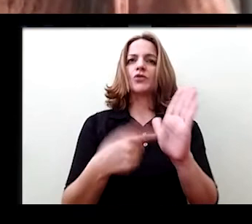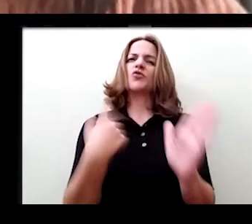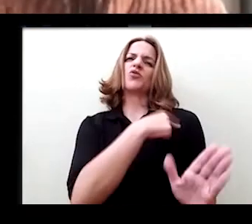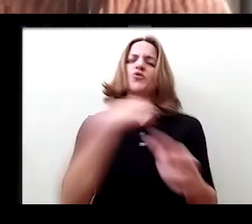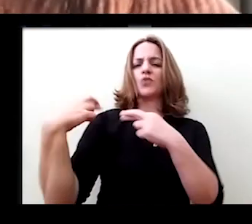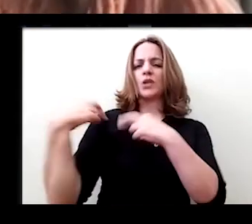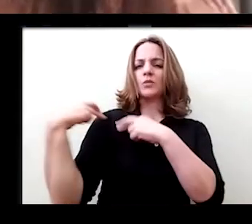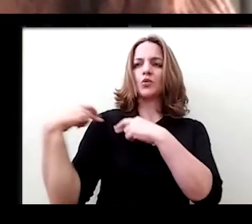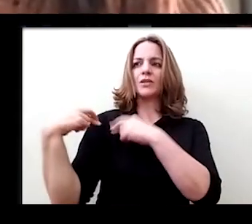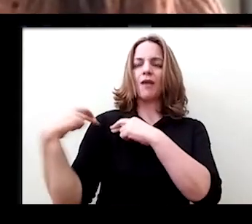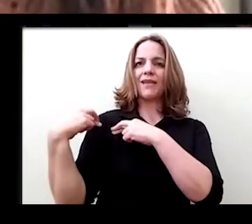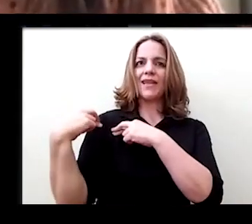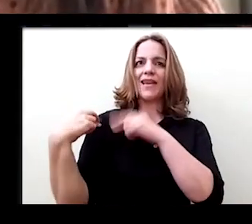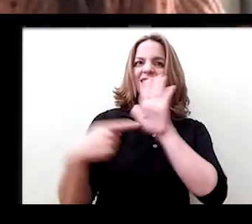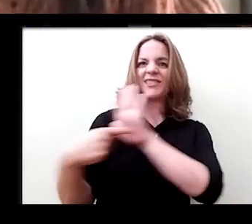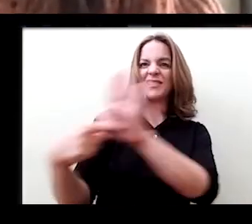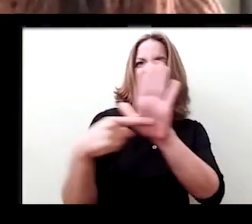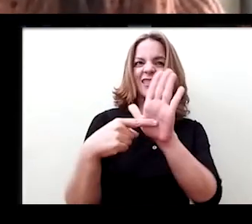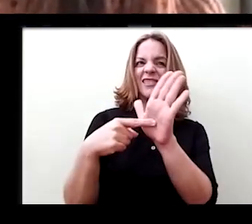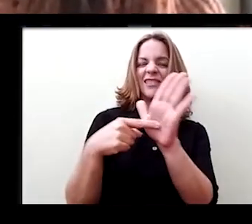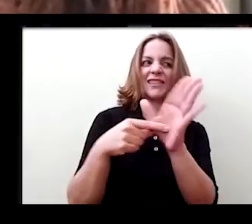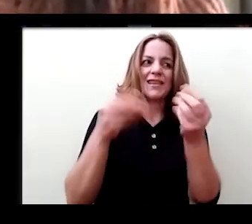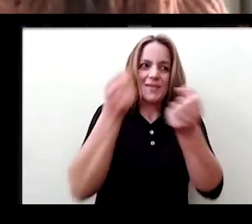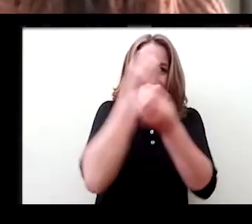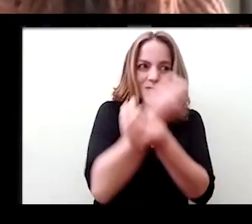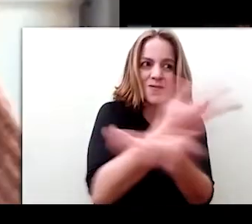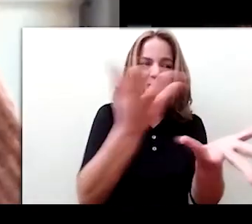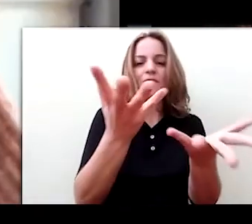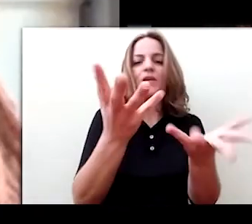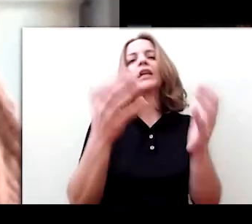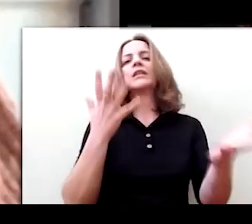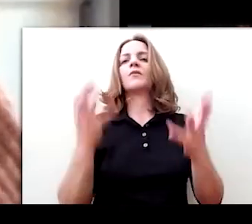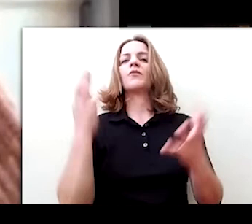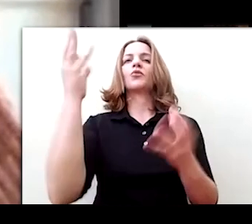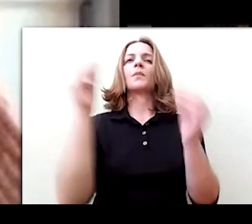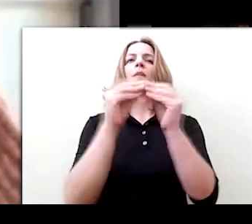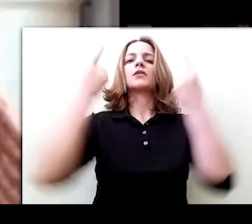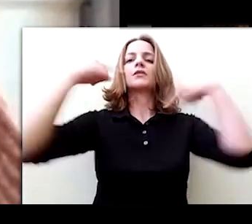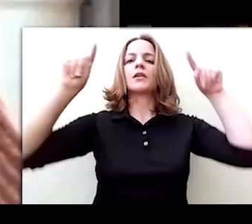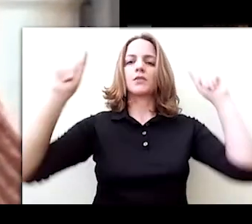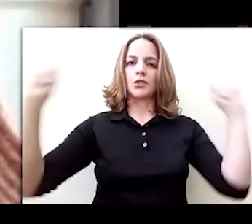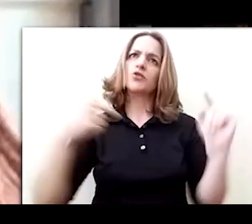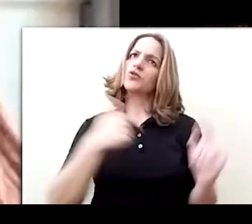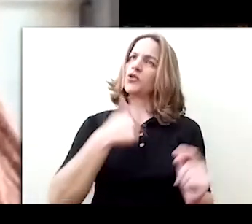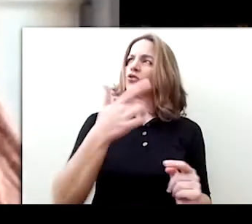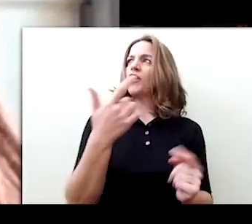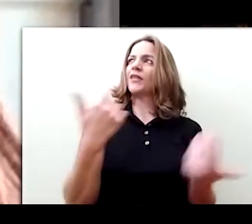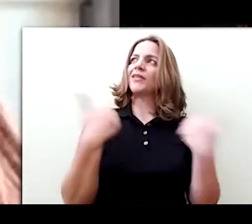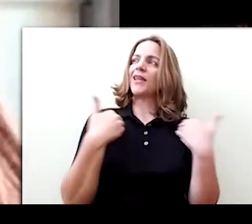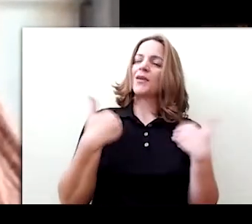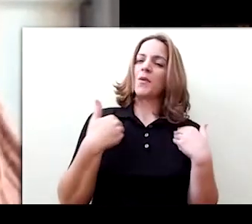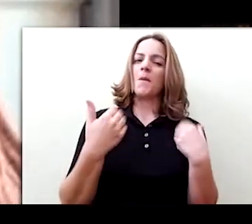makes, greater success a little difficult. But Right. I'm partnered with a lot of grassroots groups right now, Latino groups who